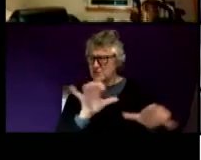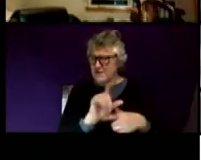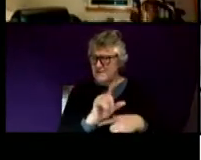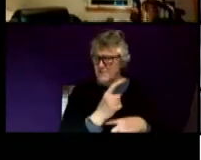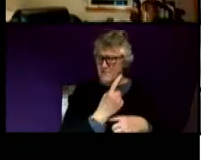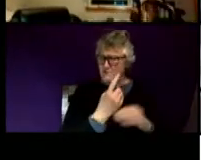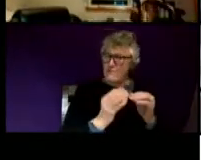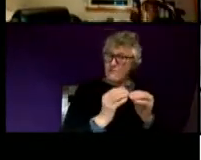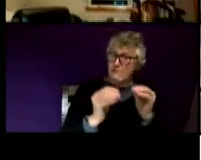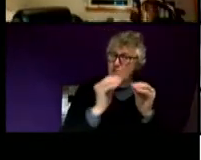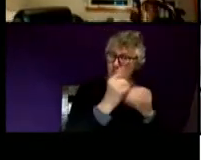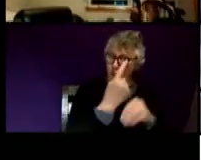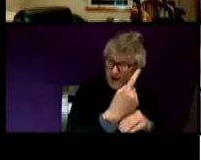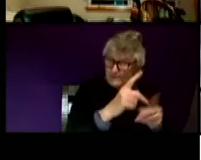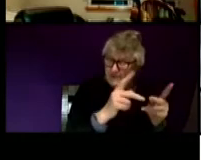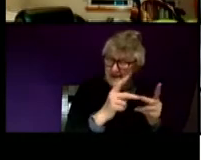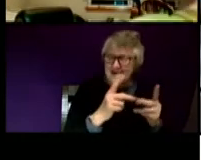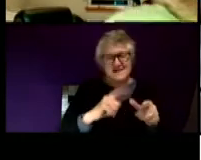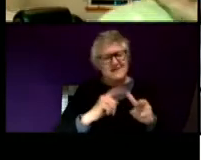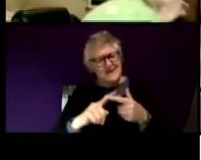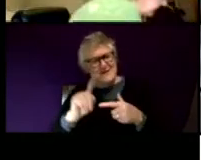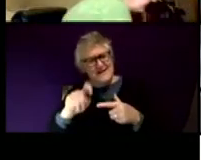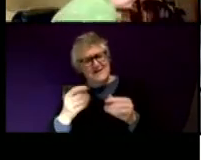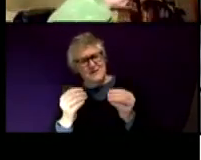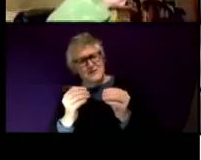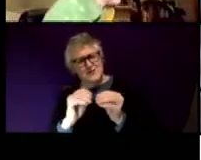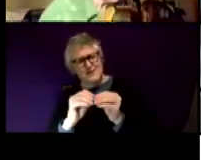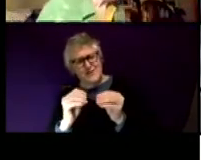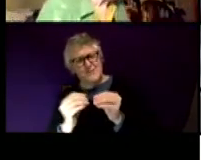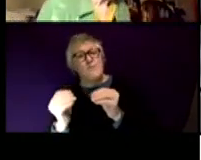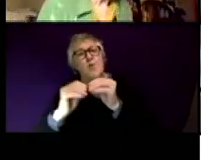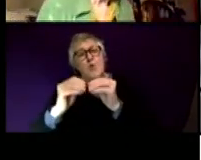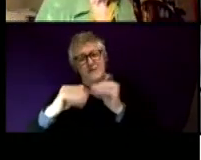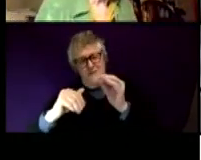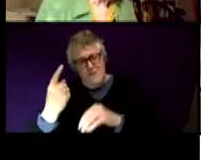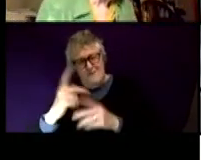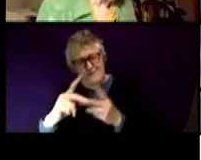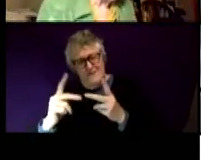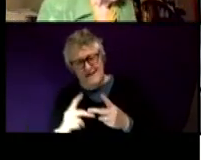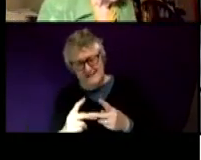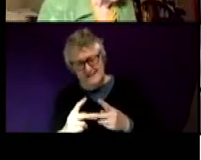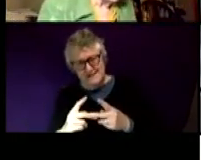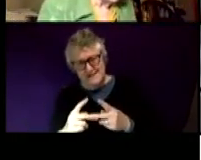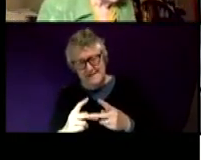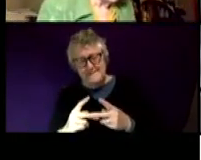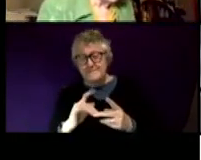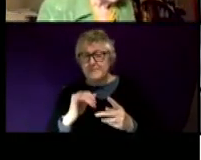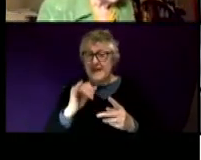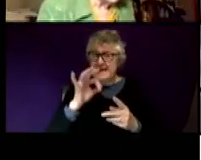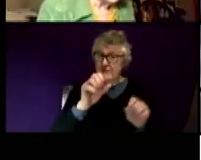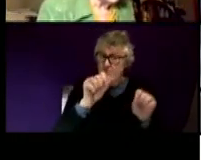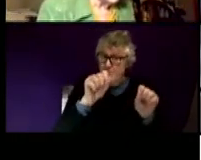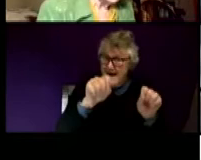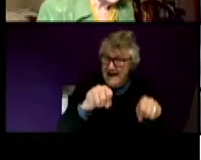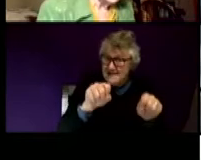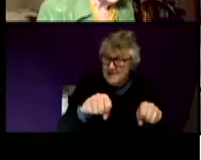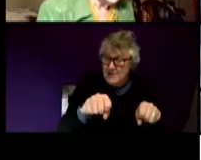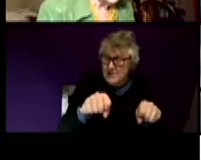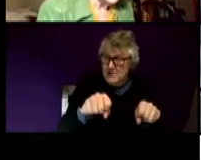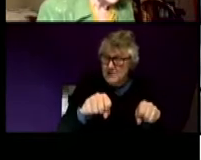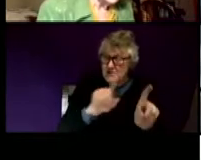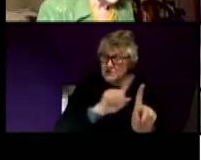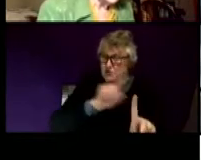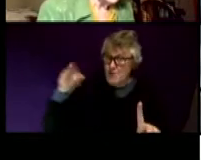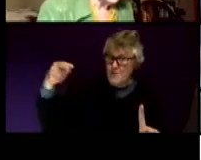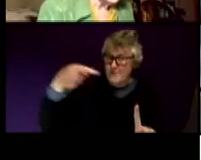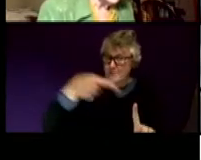And also to provide transportation, if possible, to that one place. So sort of the